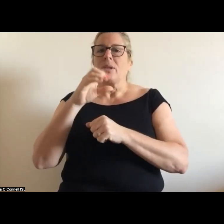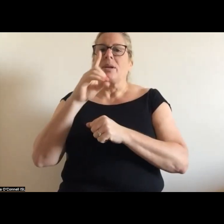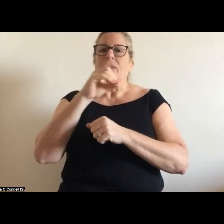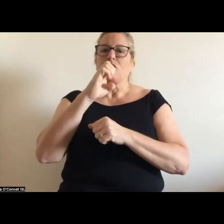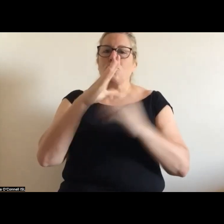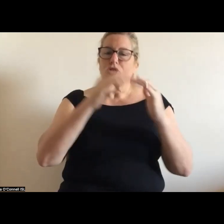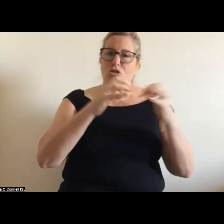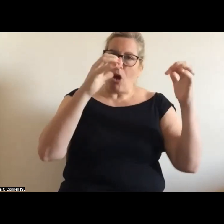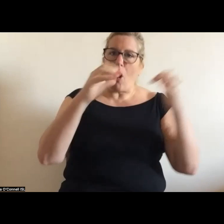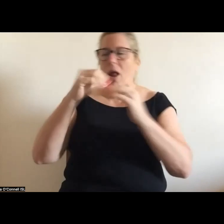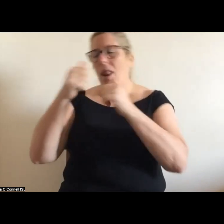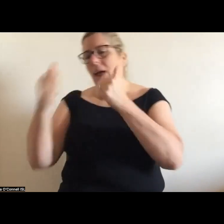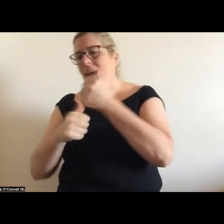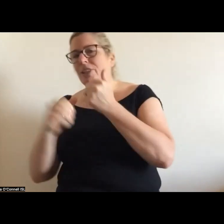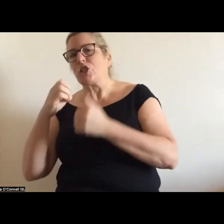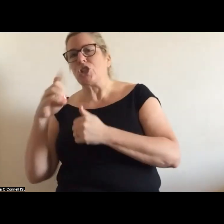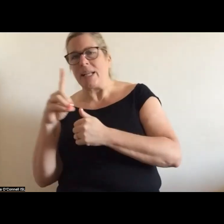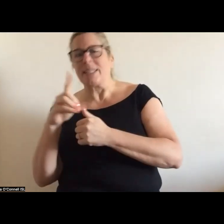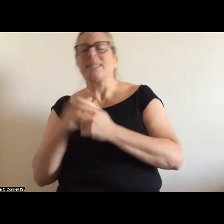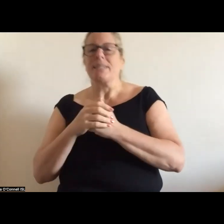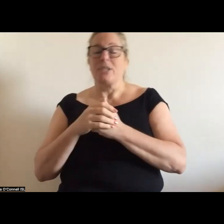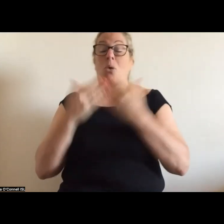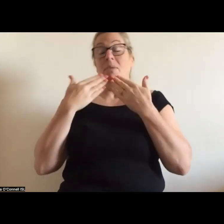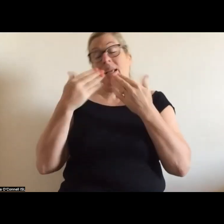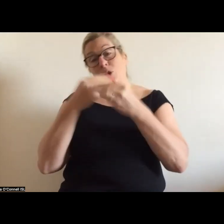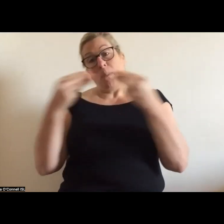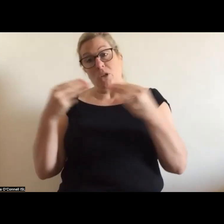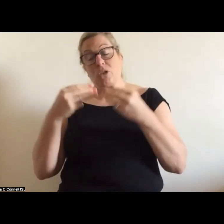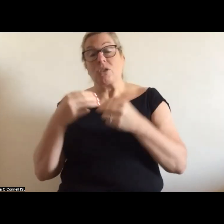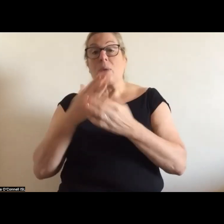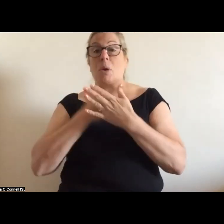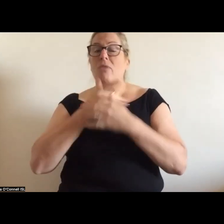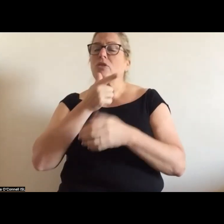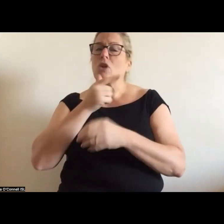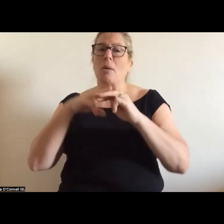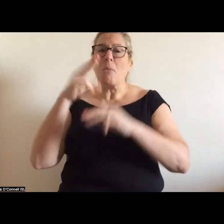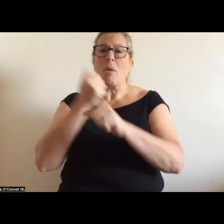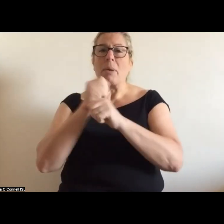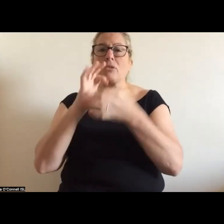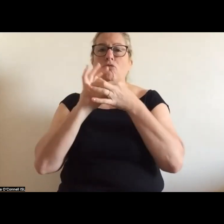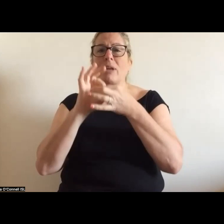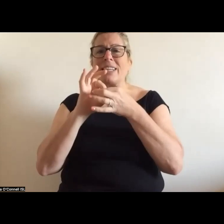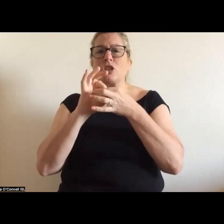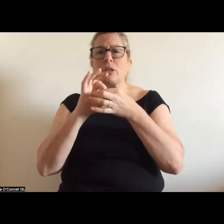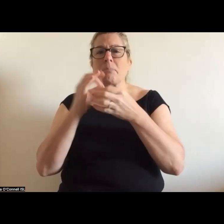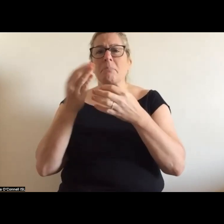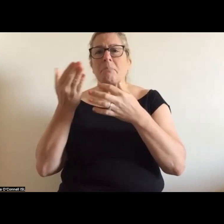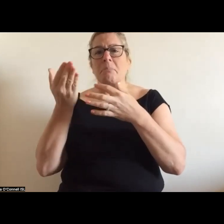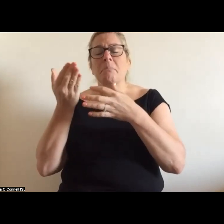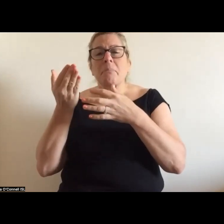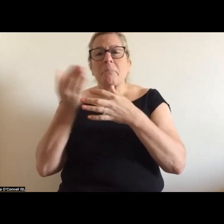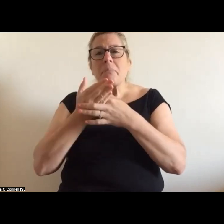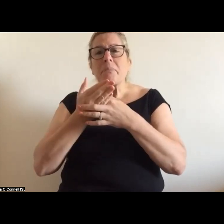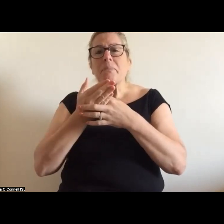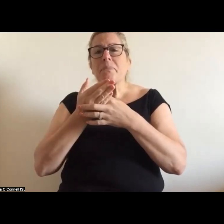Seanad. Yeah, thanks so much, Jéromine. I would love to talk a little bit more actually about the relationship between more gender equal parliaments and